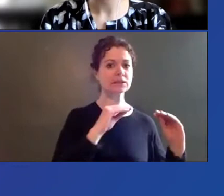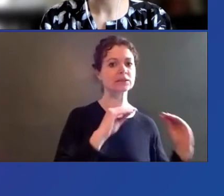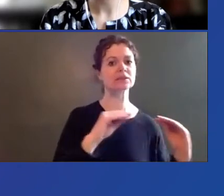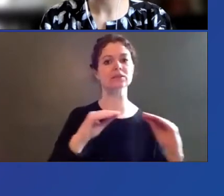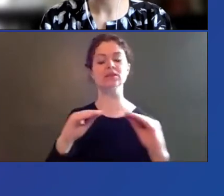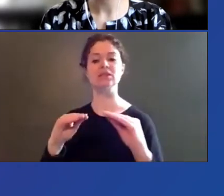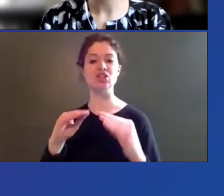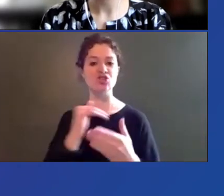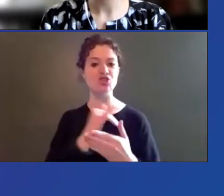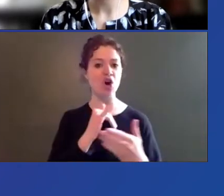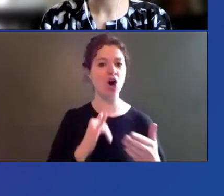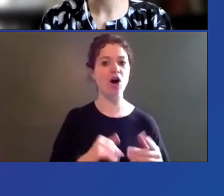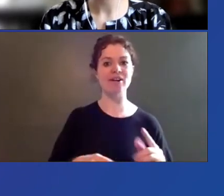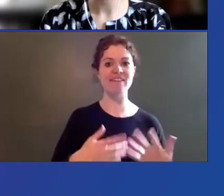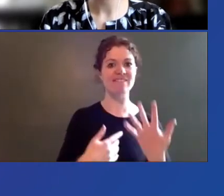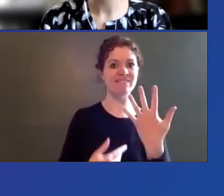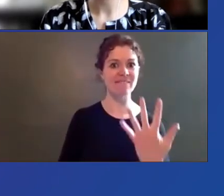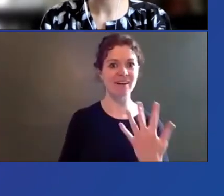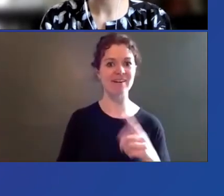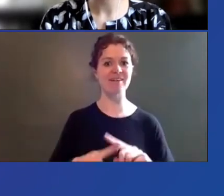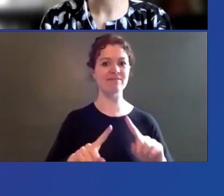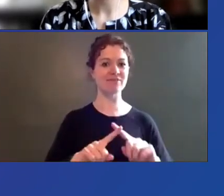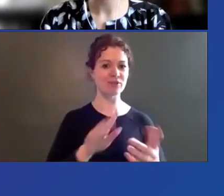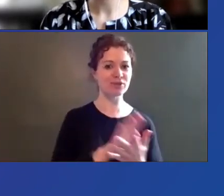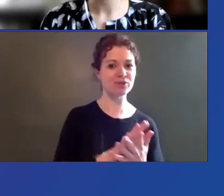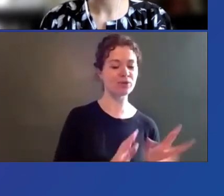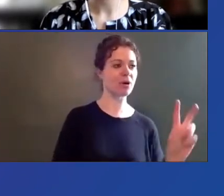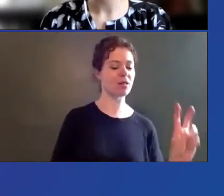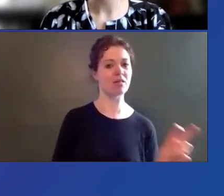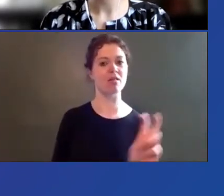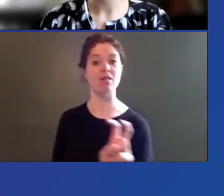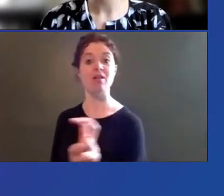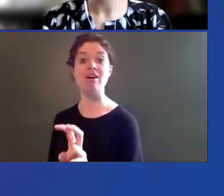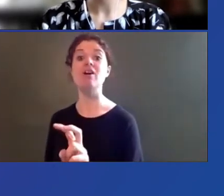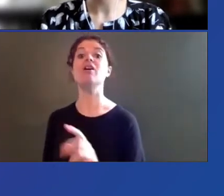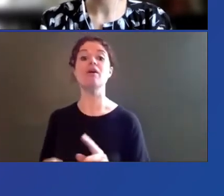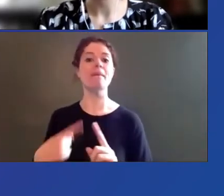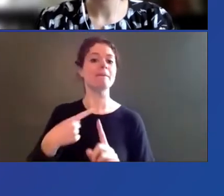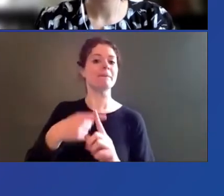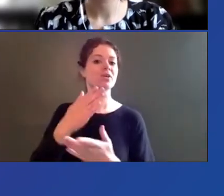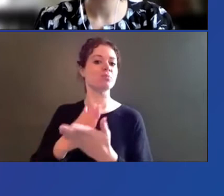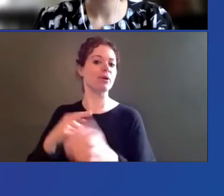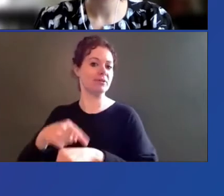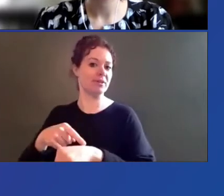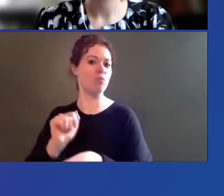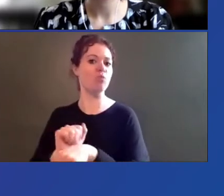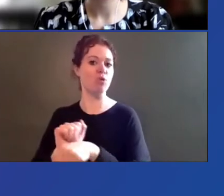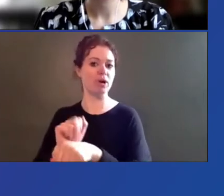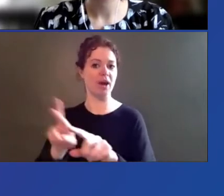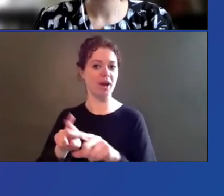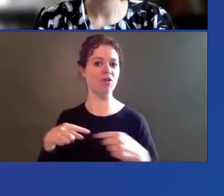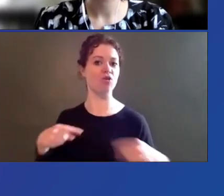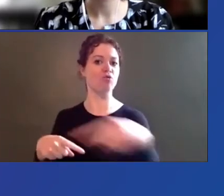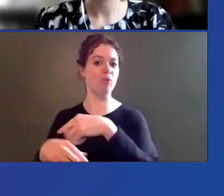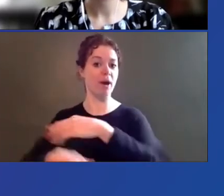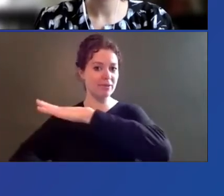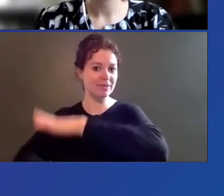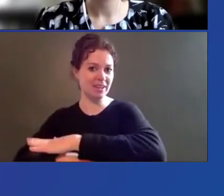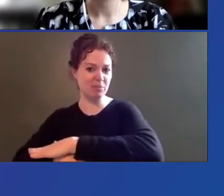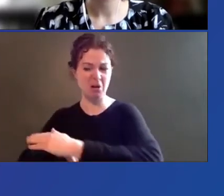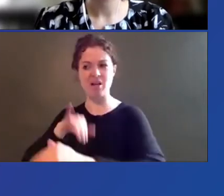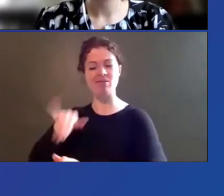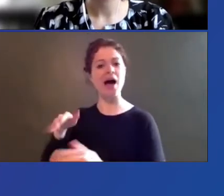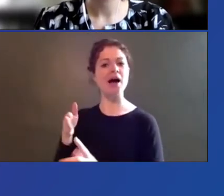schools at the time, and also working part-time at the Roundtable, which in March 2020 was doing primarily